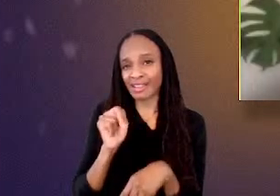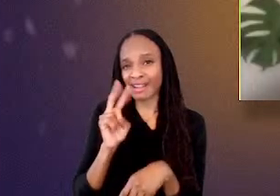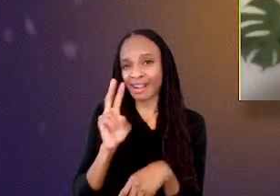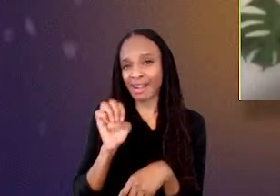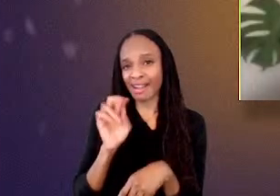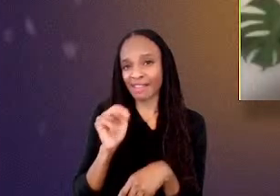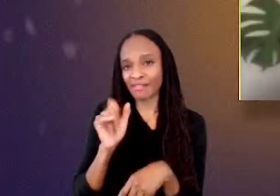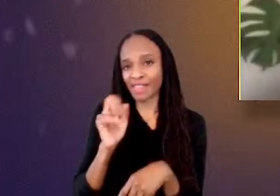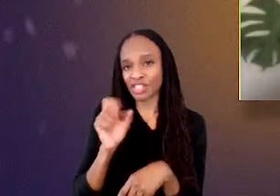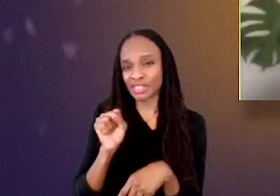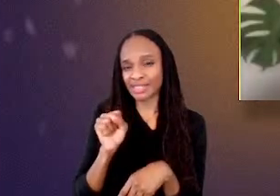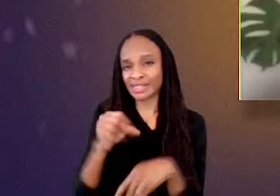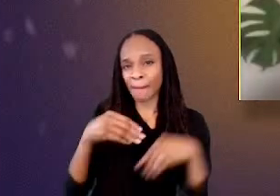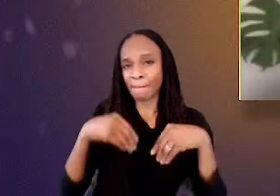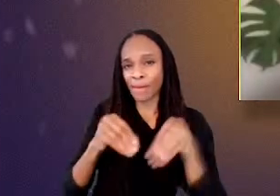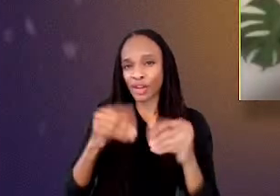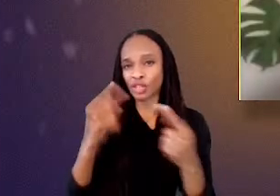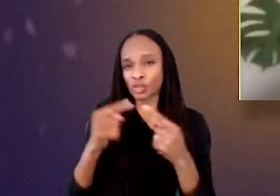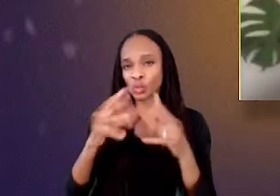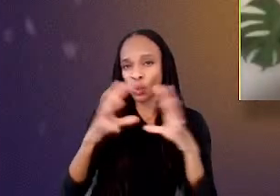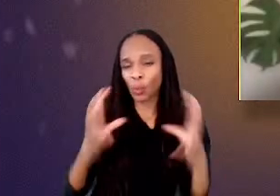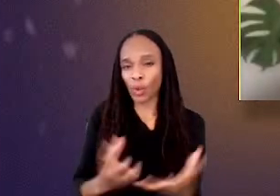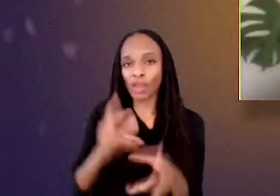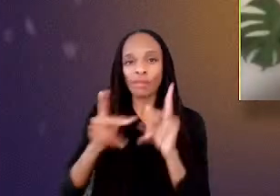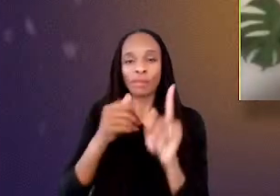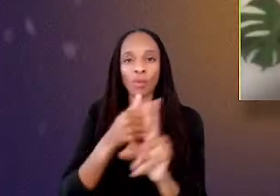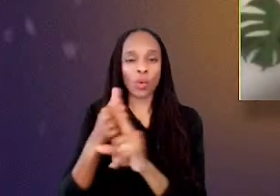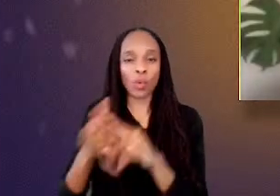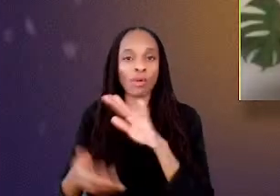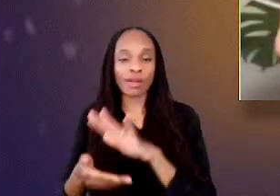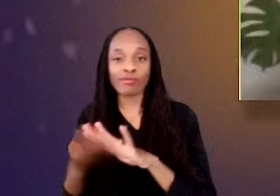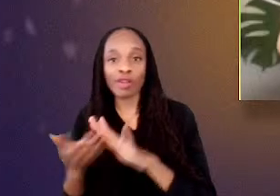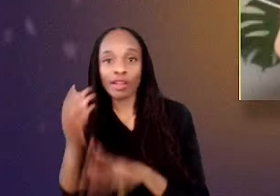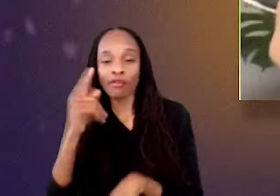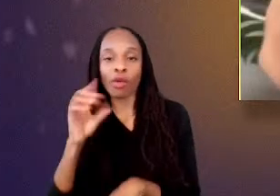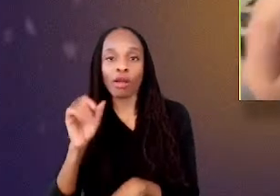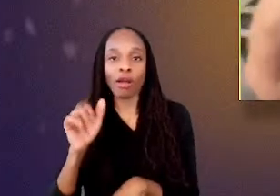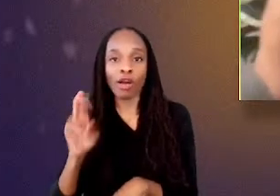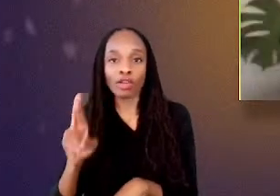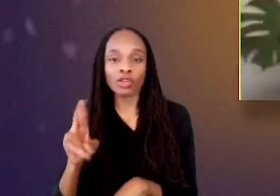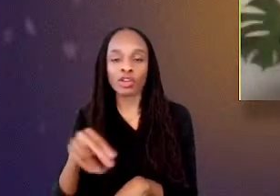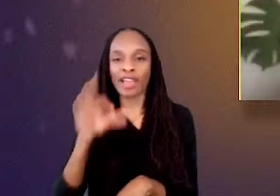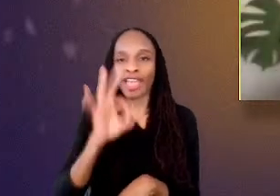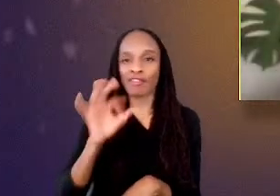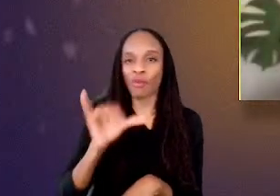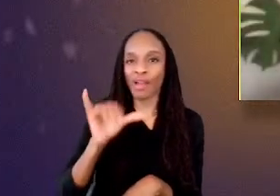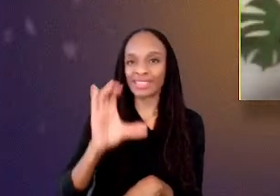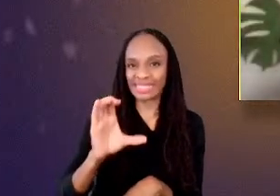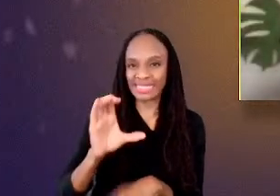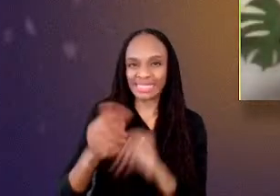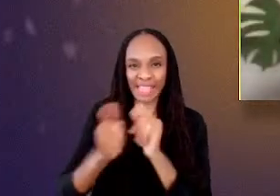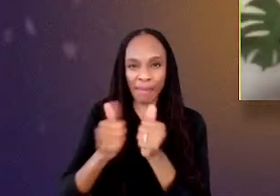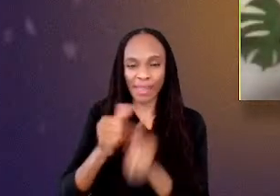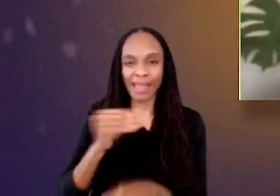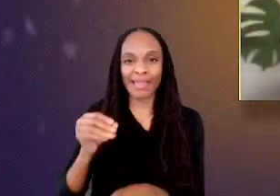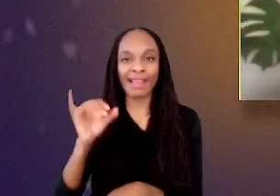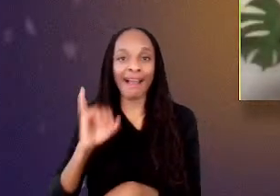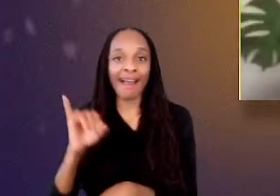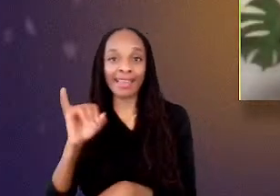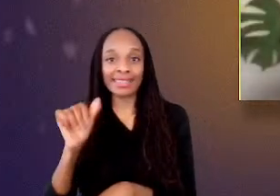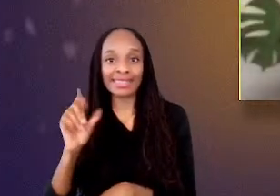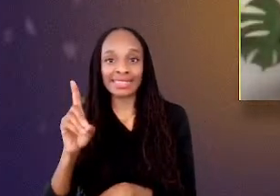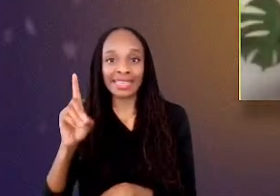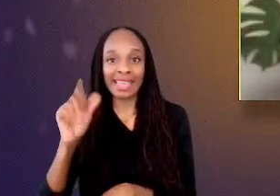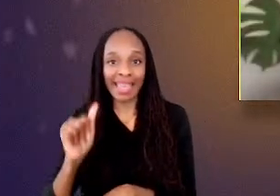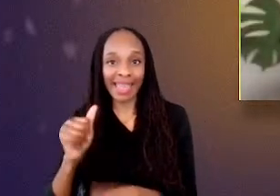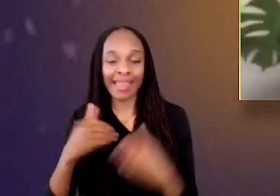the world, right? So like people who are in the running for an Oscar run FYC for your consideration campaigns, and IDA has a program